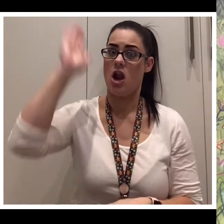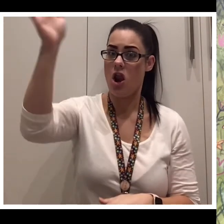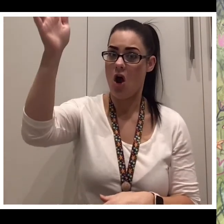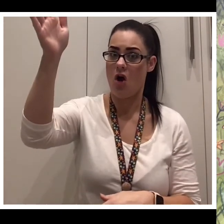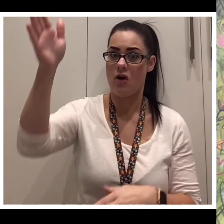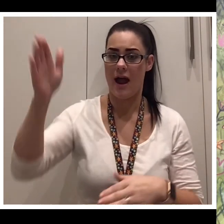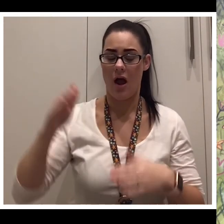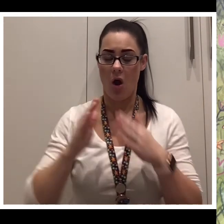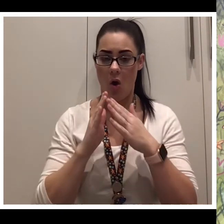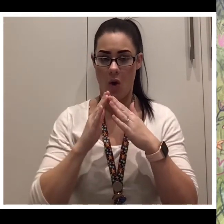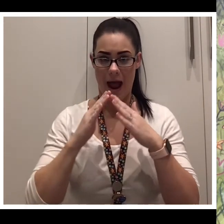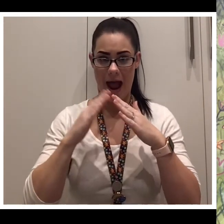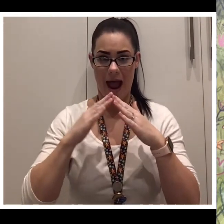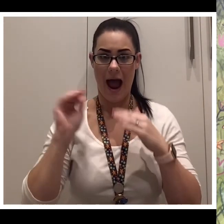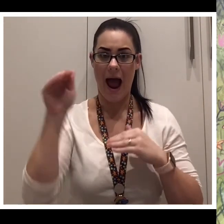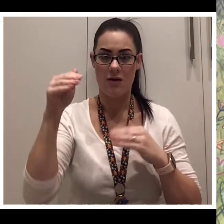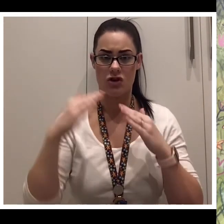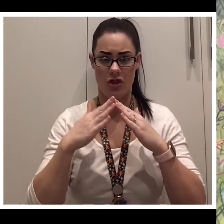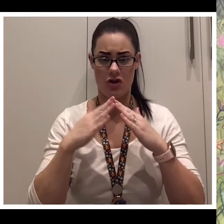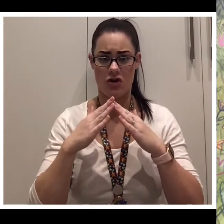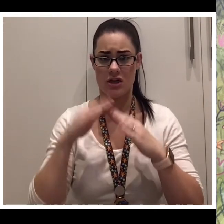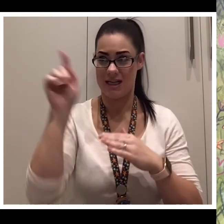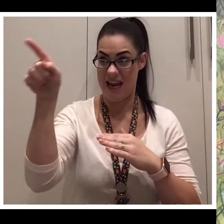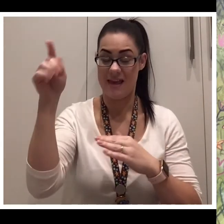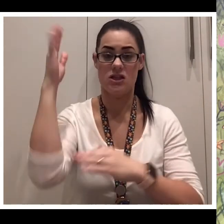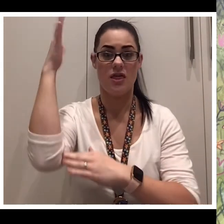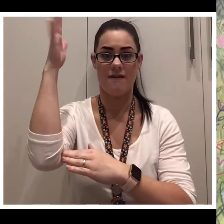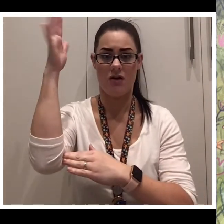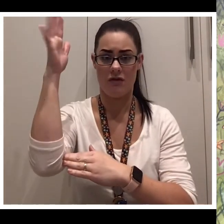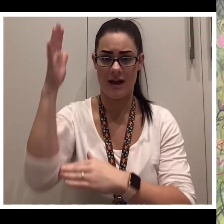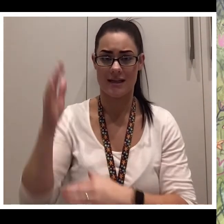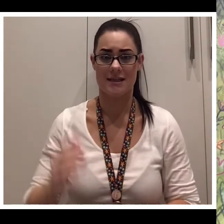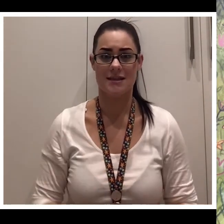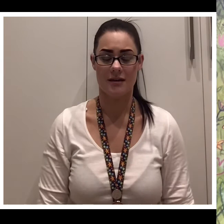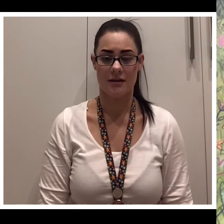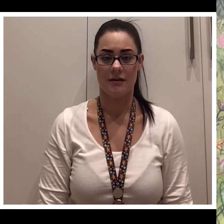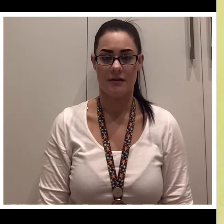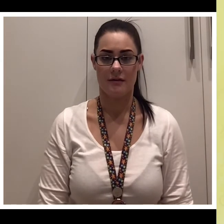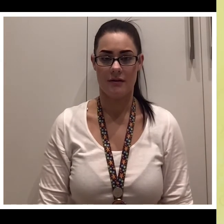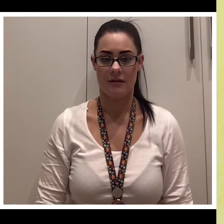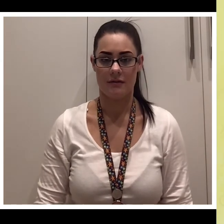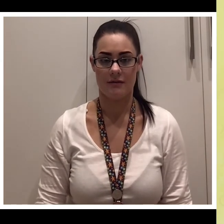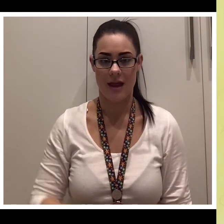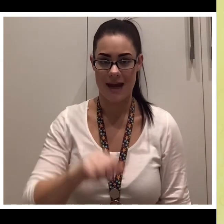woodcutter, out of the cottage and away into the forest.